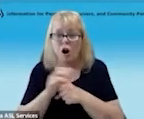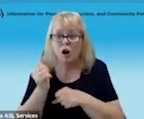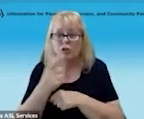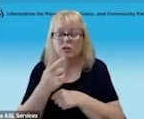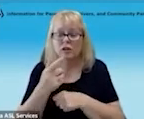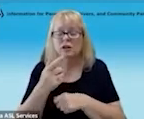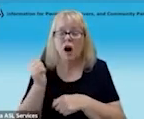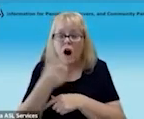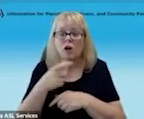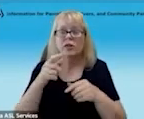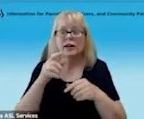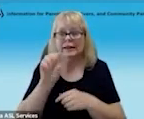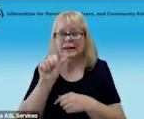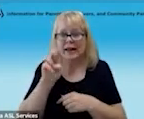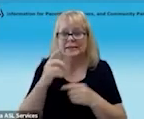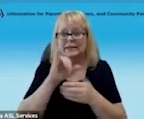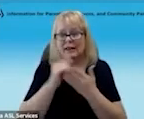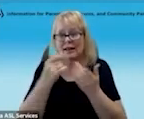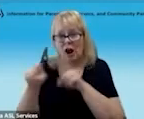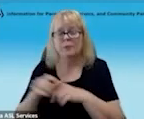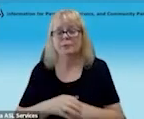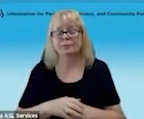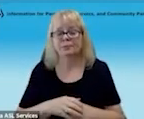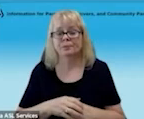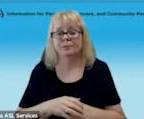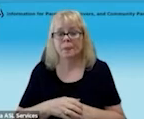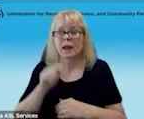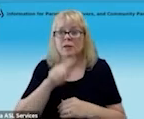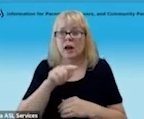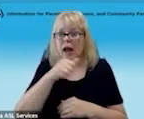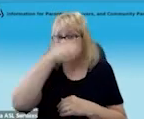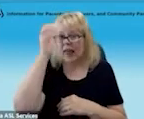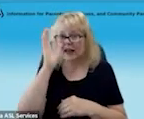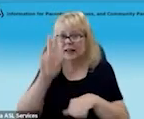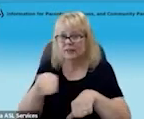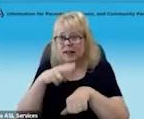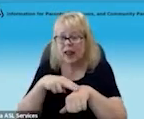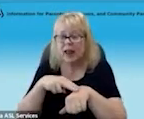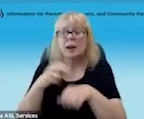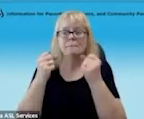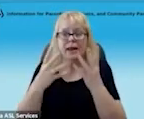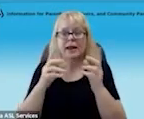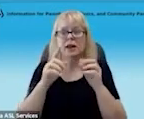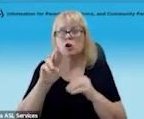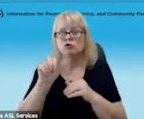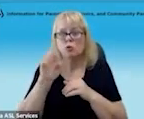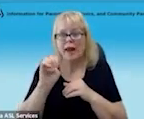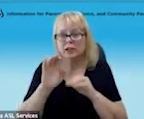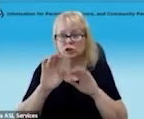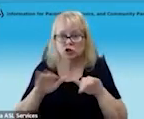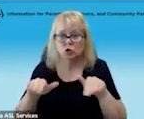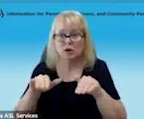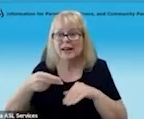know that the number of cases reported is an undercount. For children birth to 4 years of age, the percentage